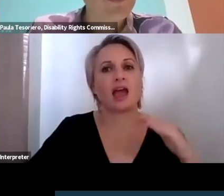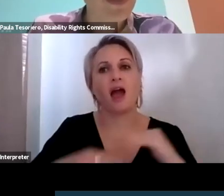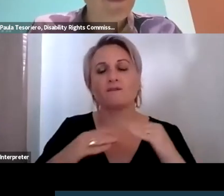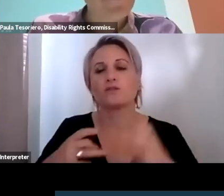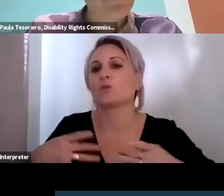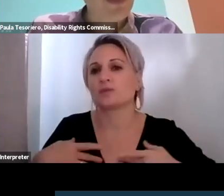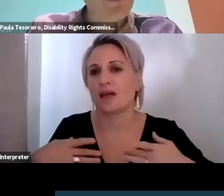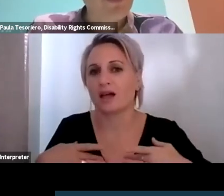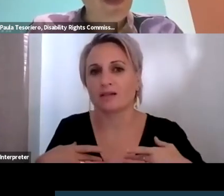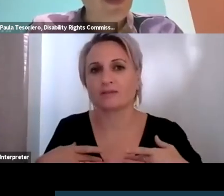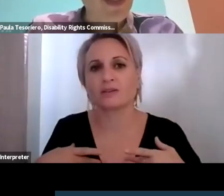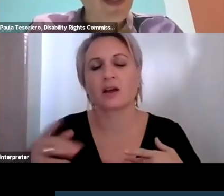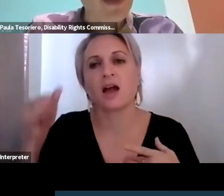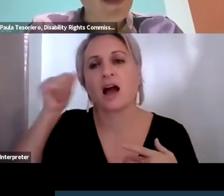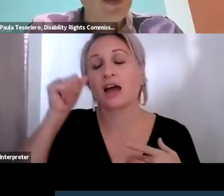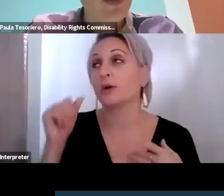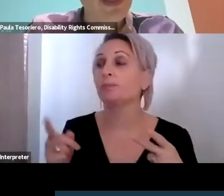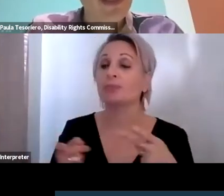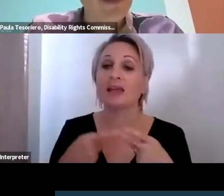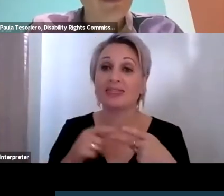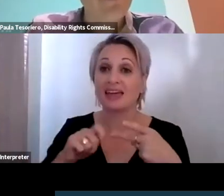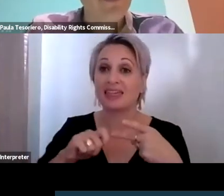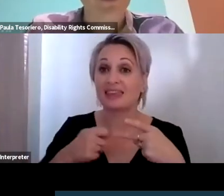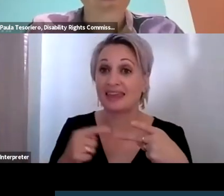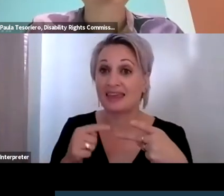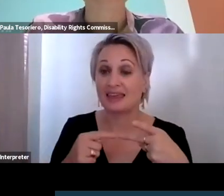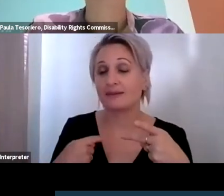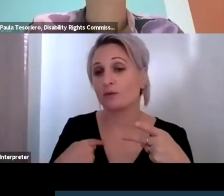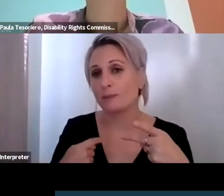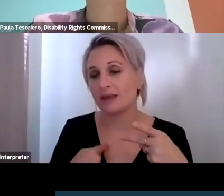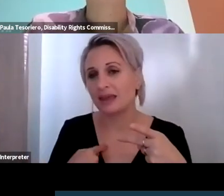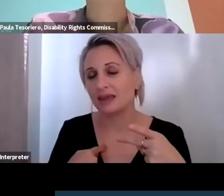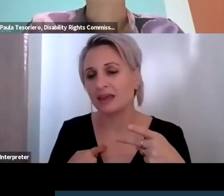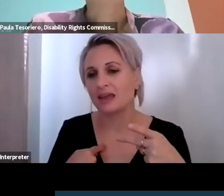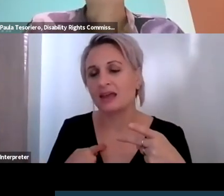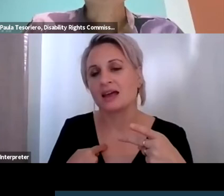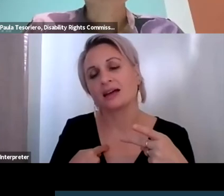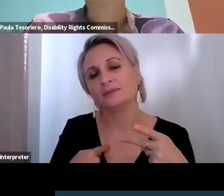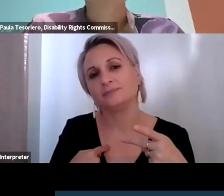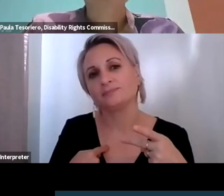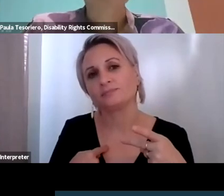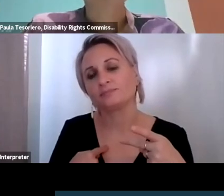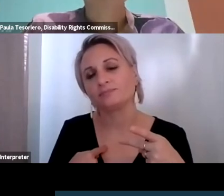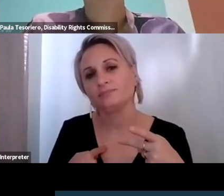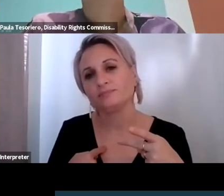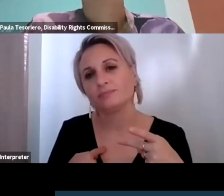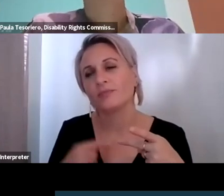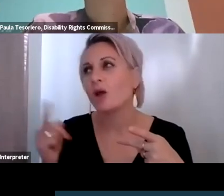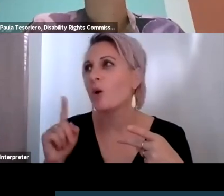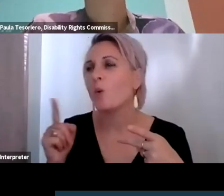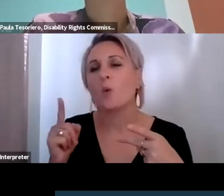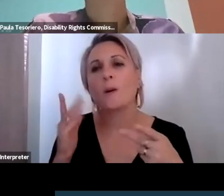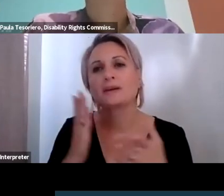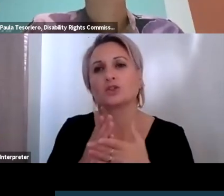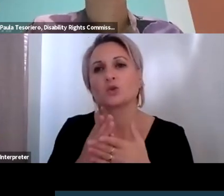selves. And I think the other key, you know, really for me is the other thing that keeps me really